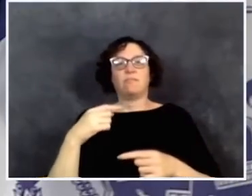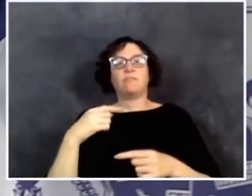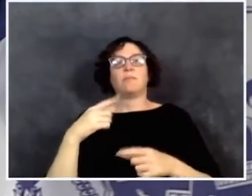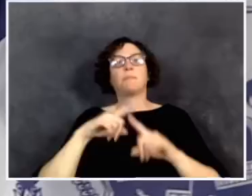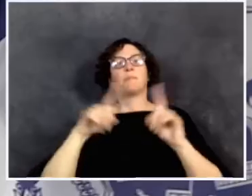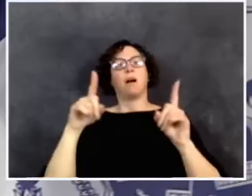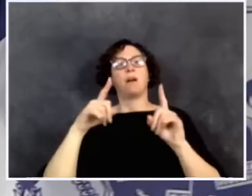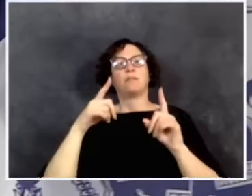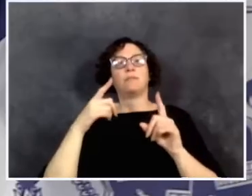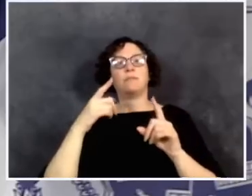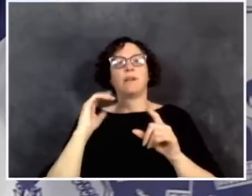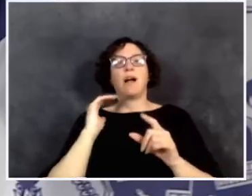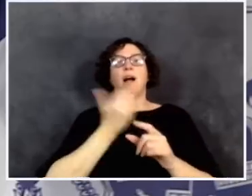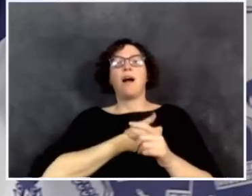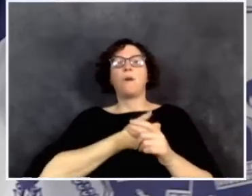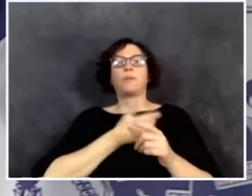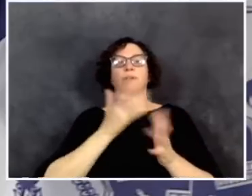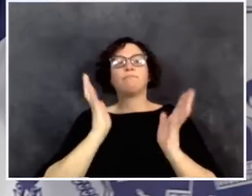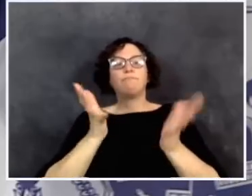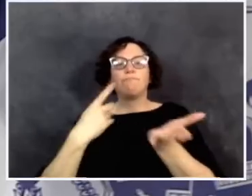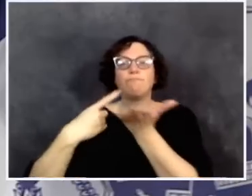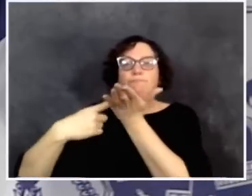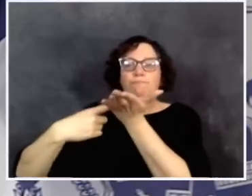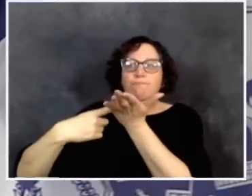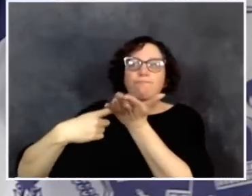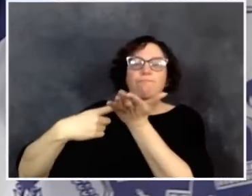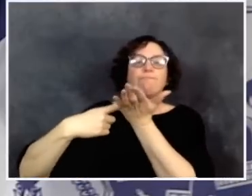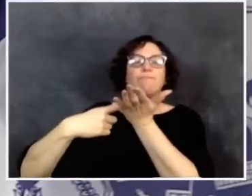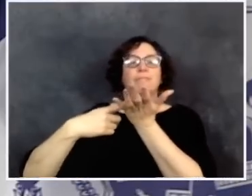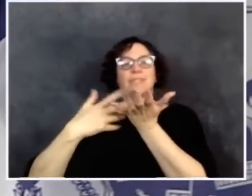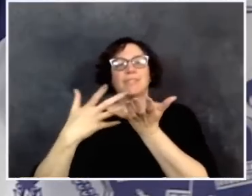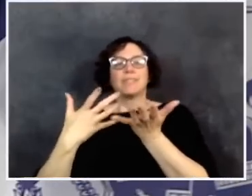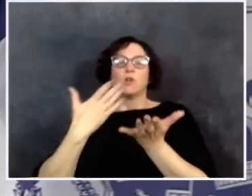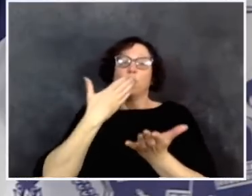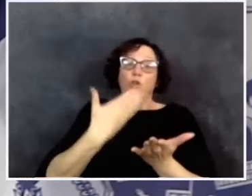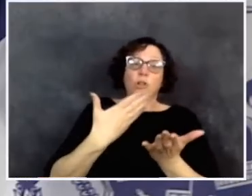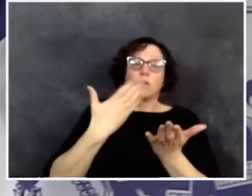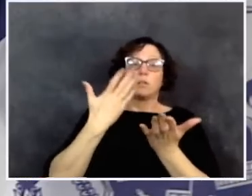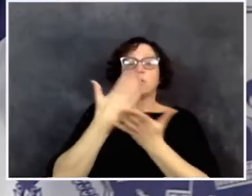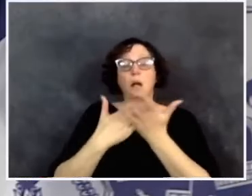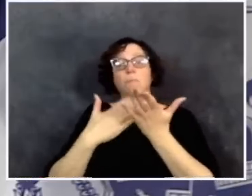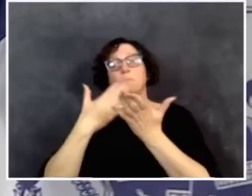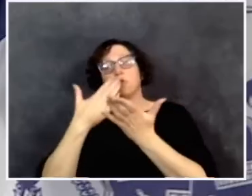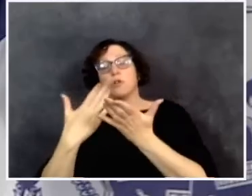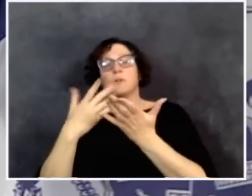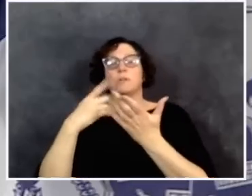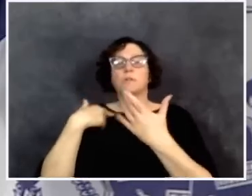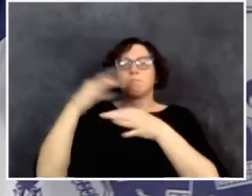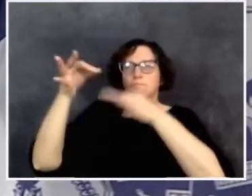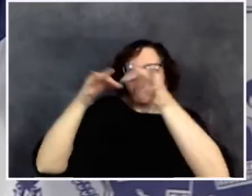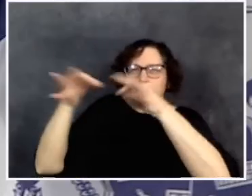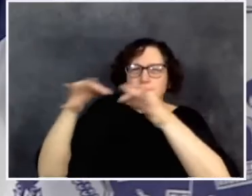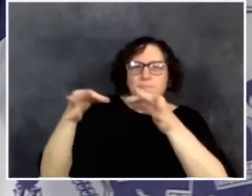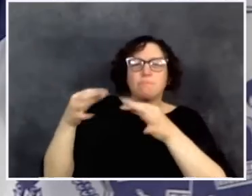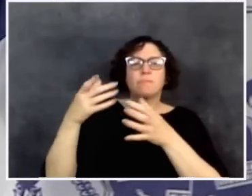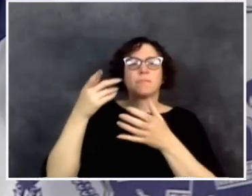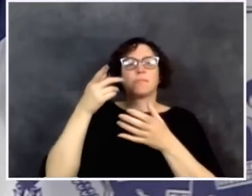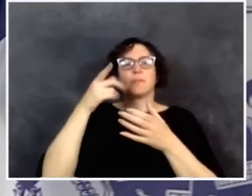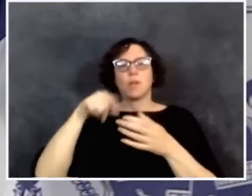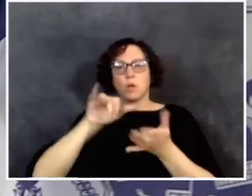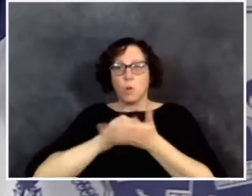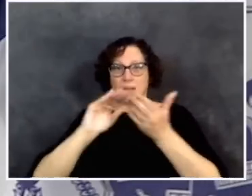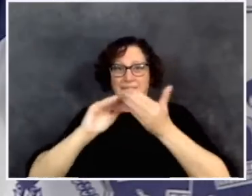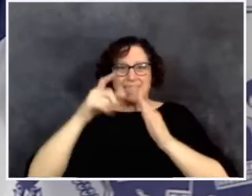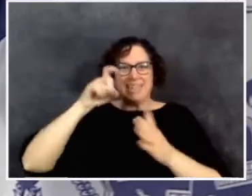the immediate needs that New York City had, and that was at a point where, unfortunately, the crisis was growing by the day.